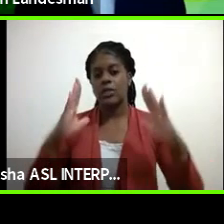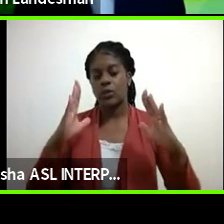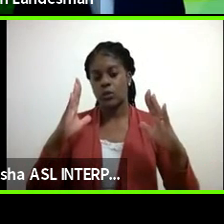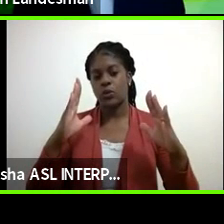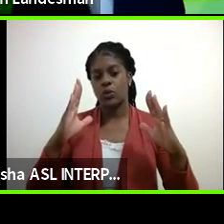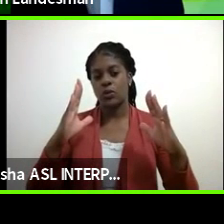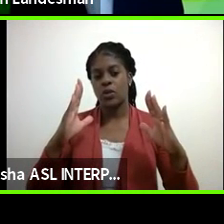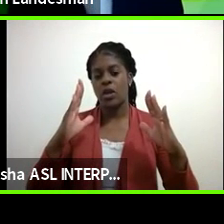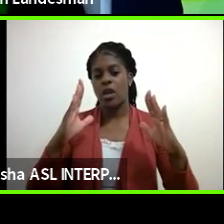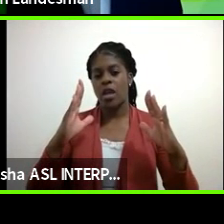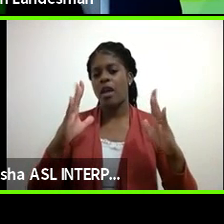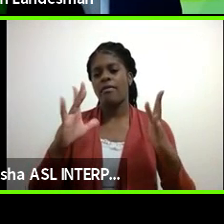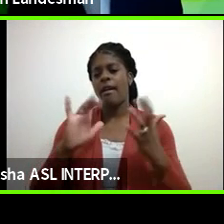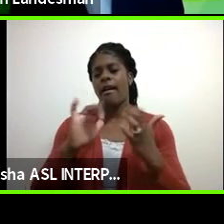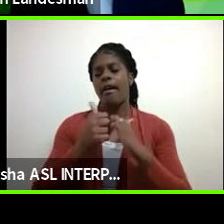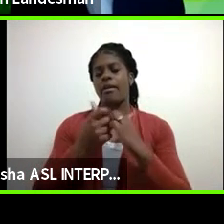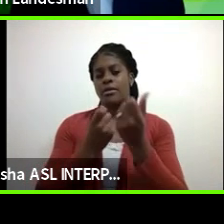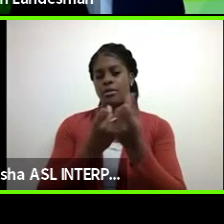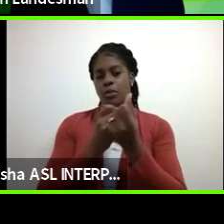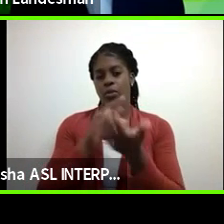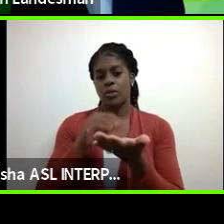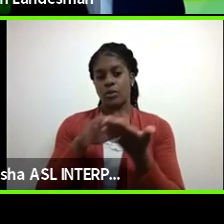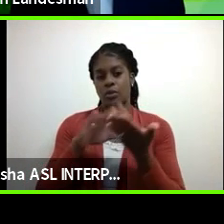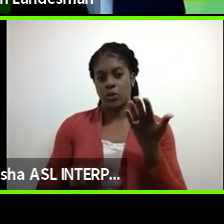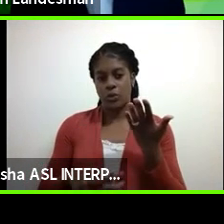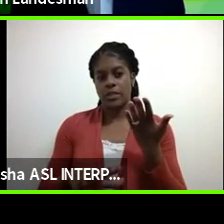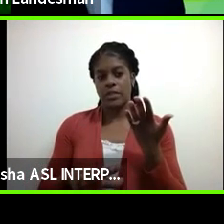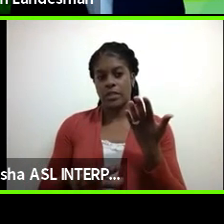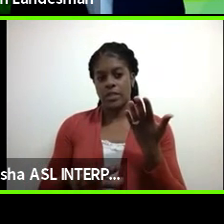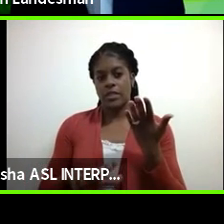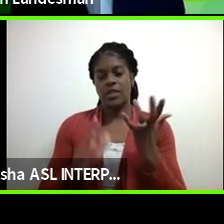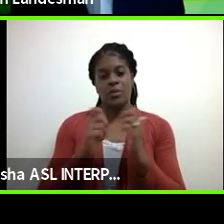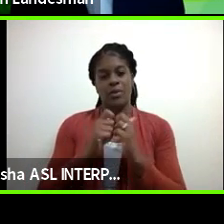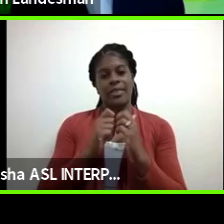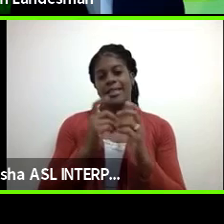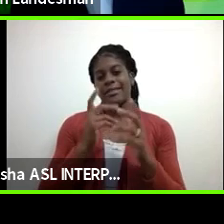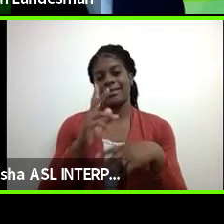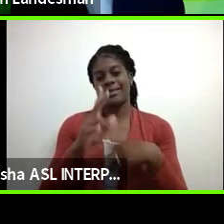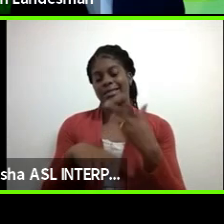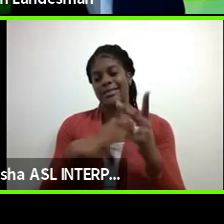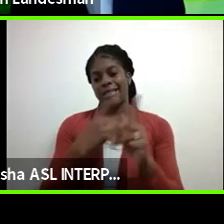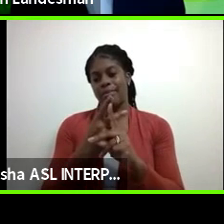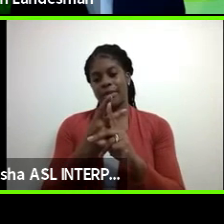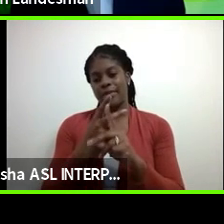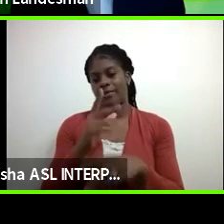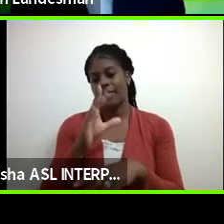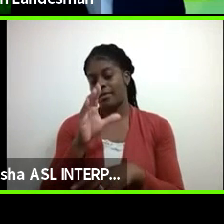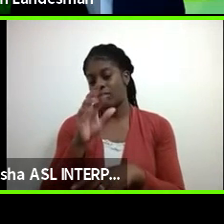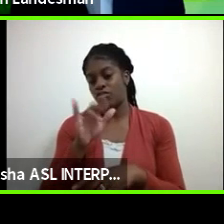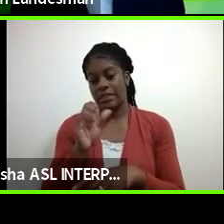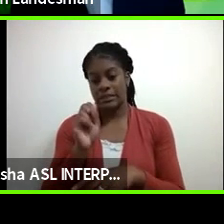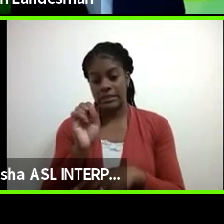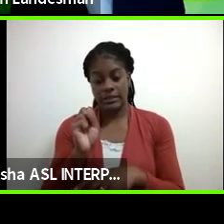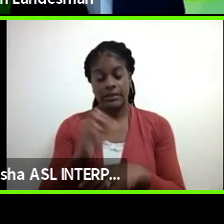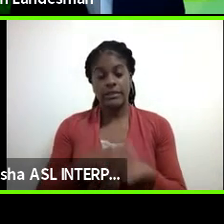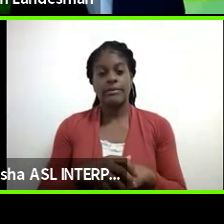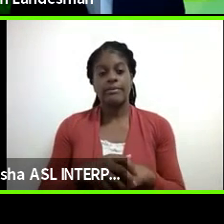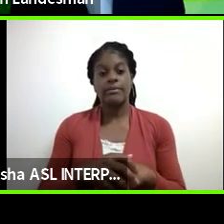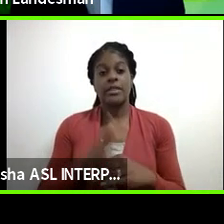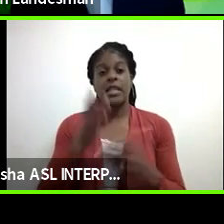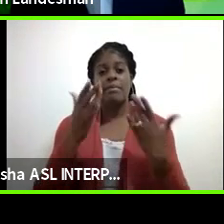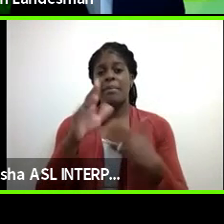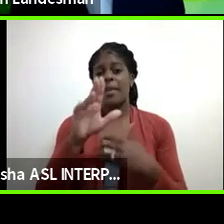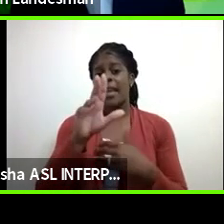navigating how to support students in the midst of this kind of cascade of crises. maybe